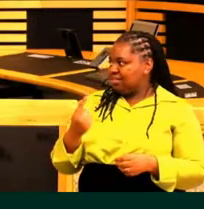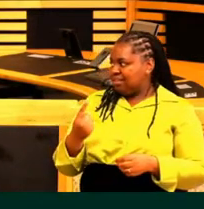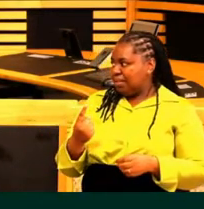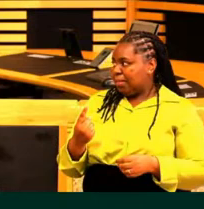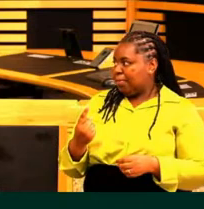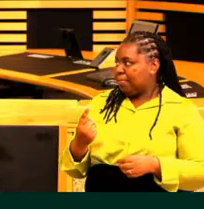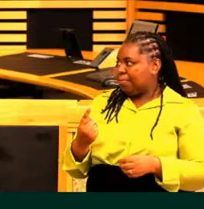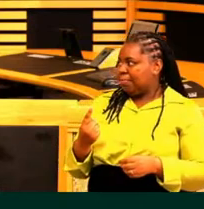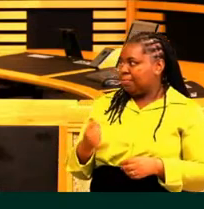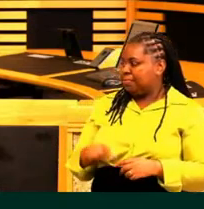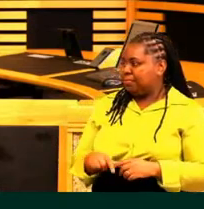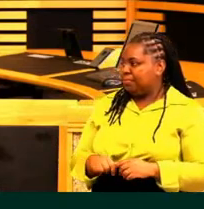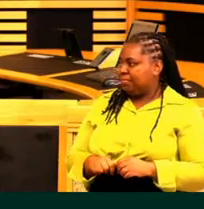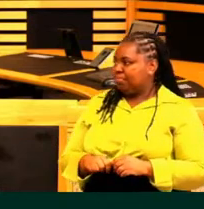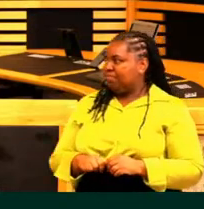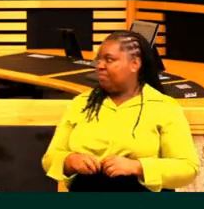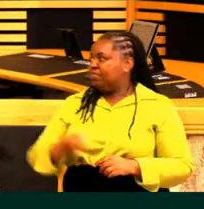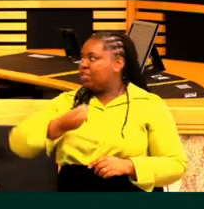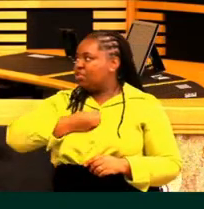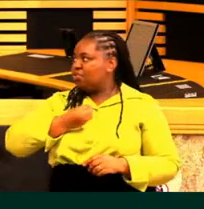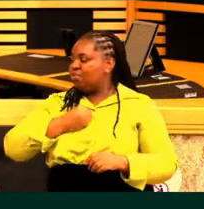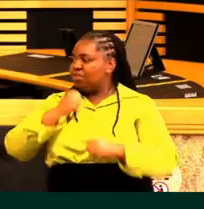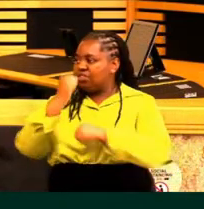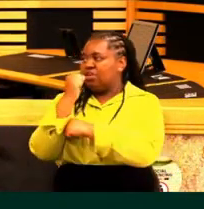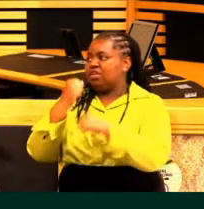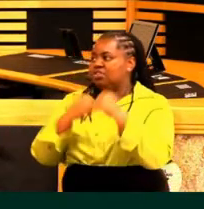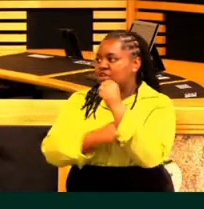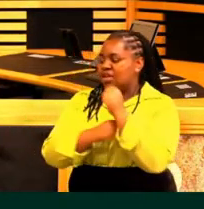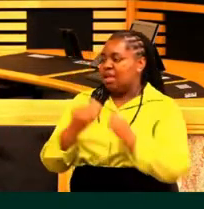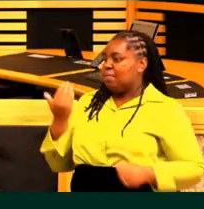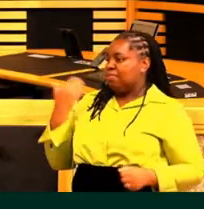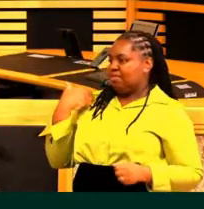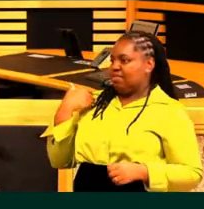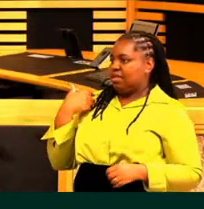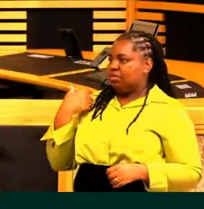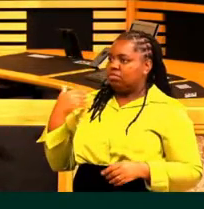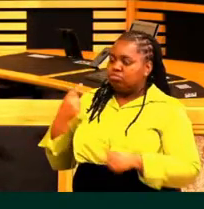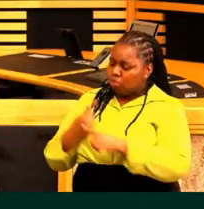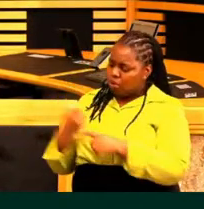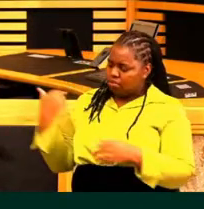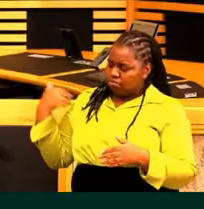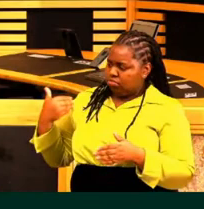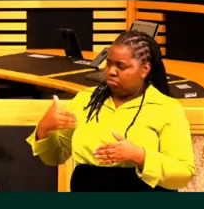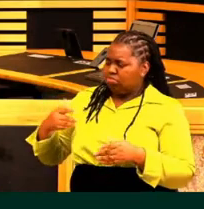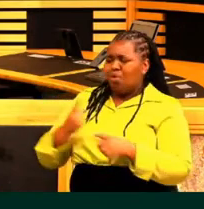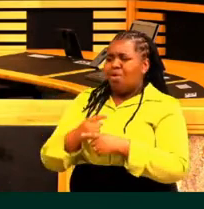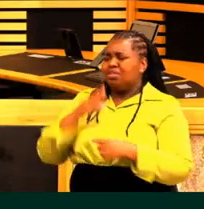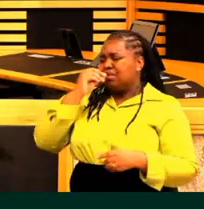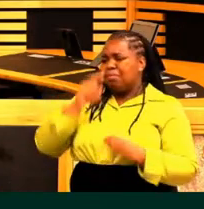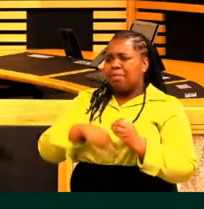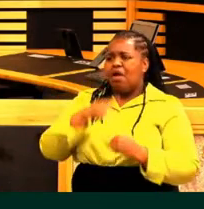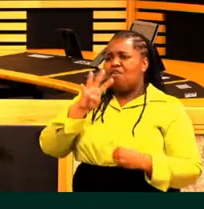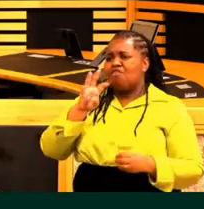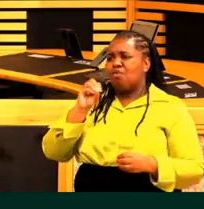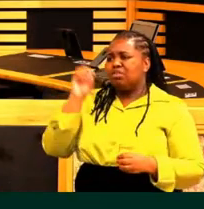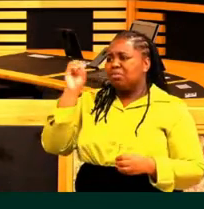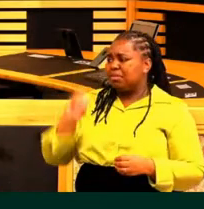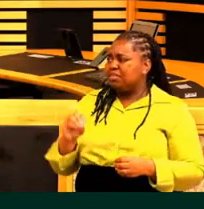the the the youth structures previously timing again August 30 40